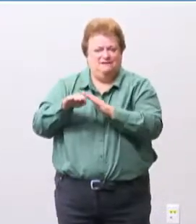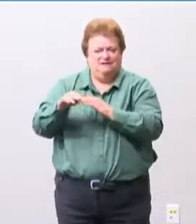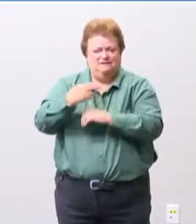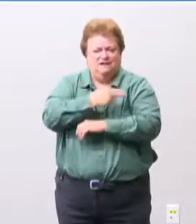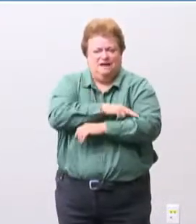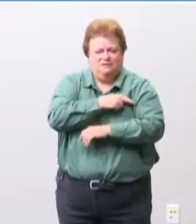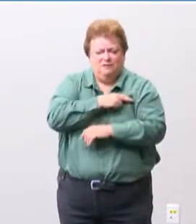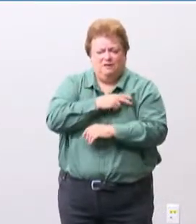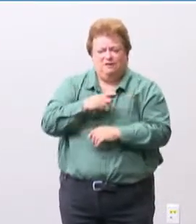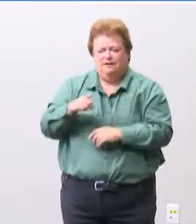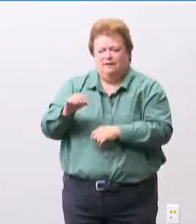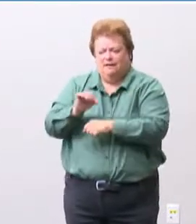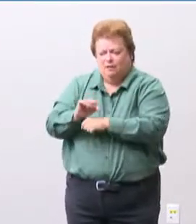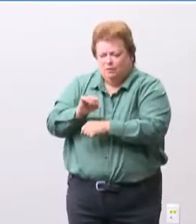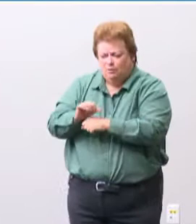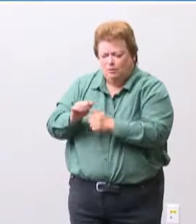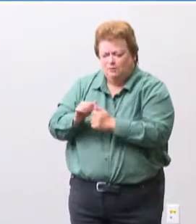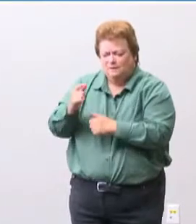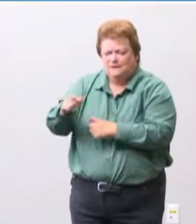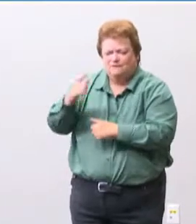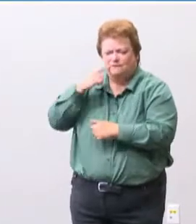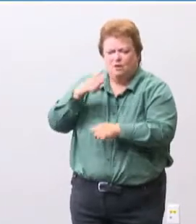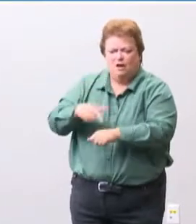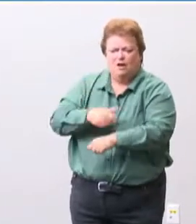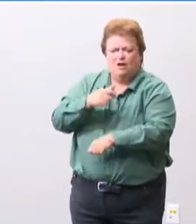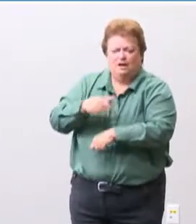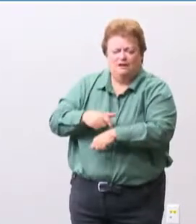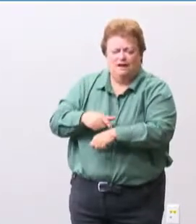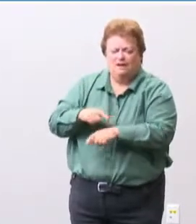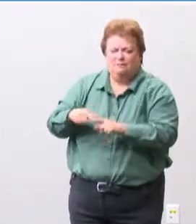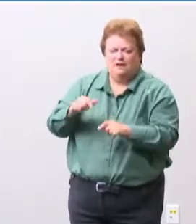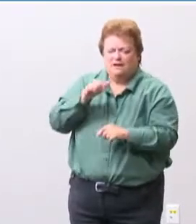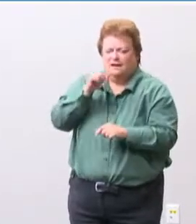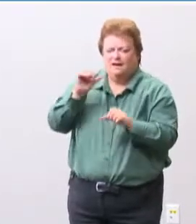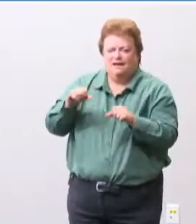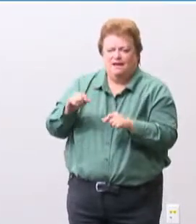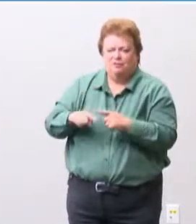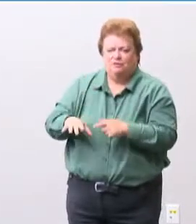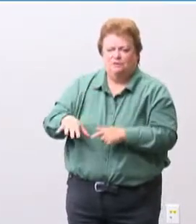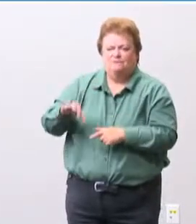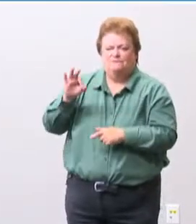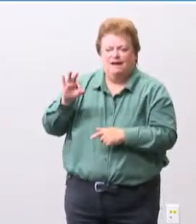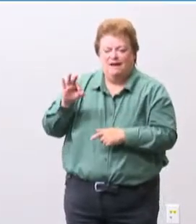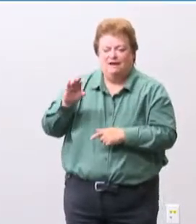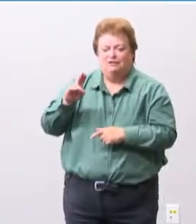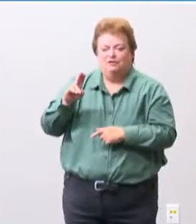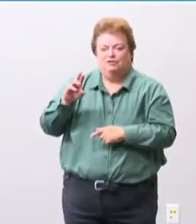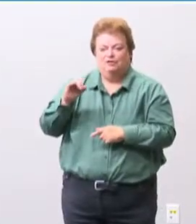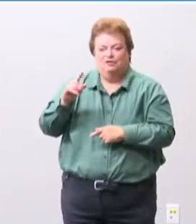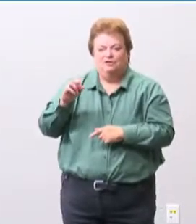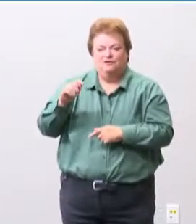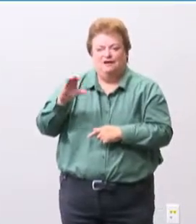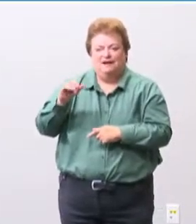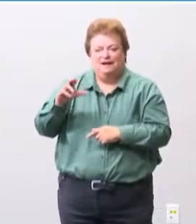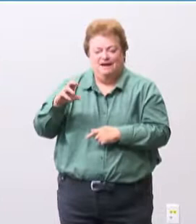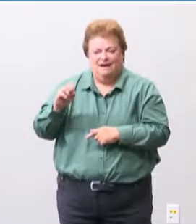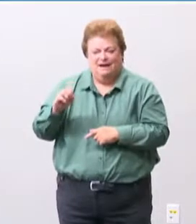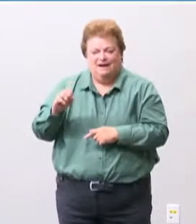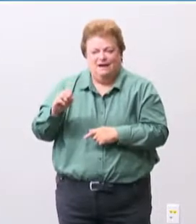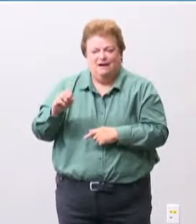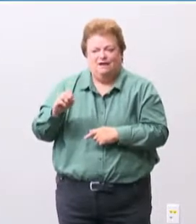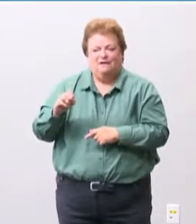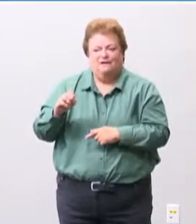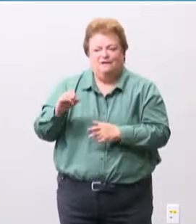was worked on for a long period of time, but they were unable to find the urgent care that the